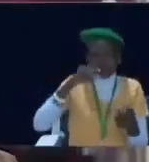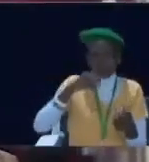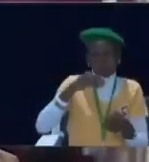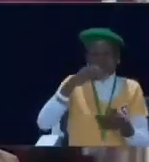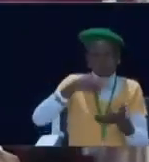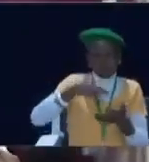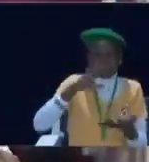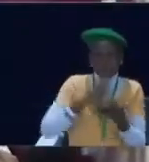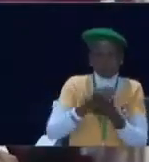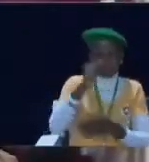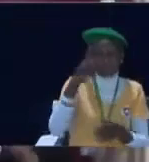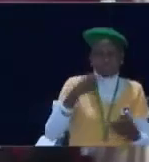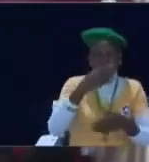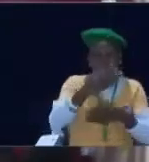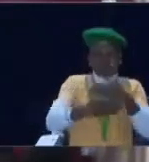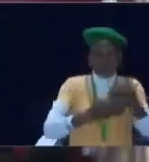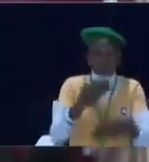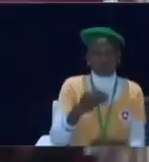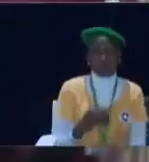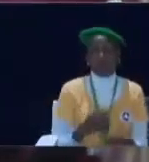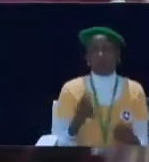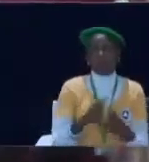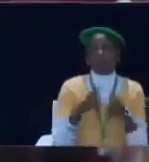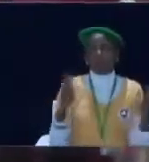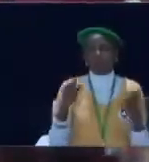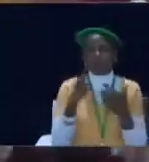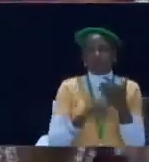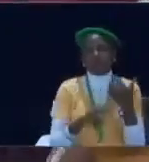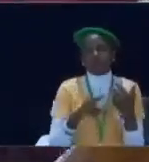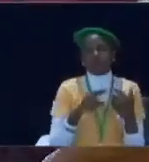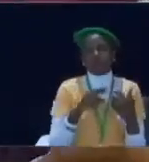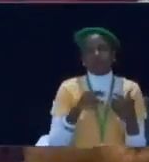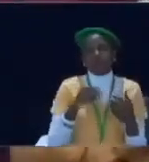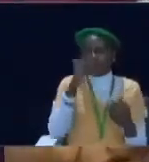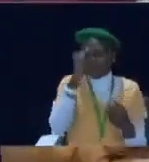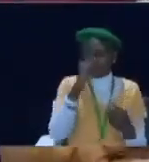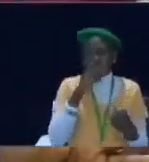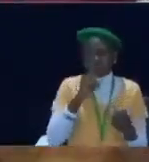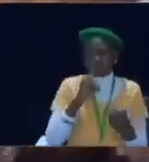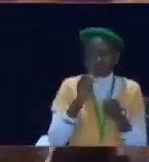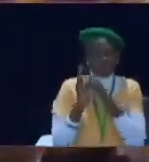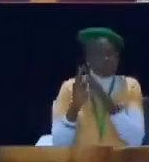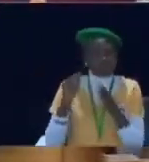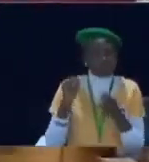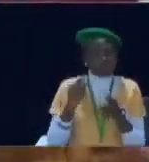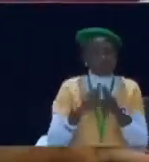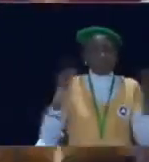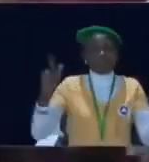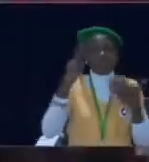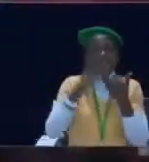process. See, greatness isn't birthed forth overnight.